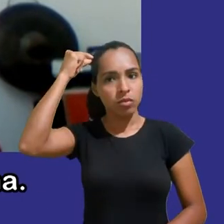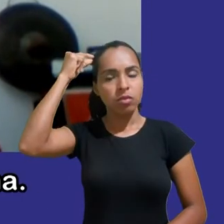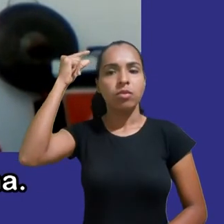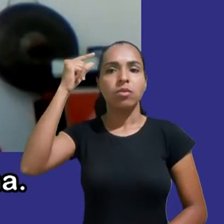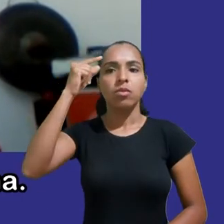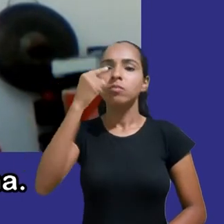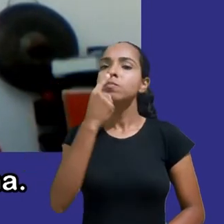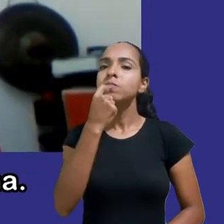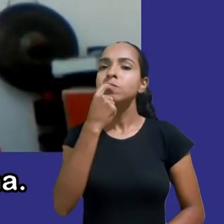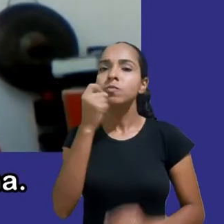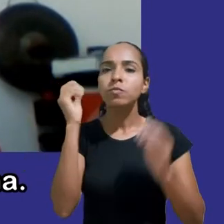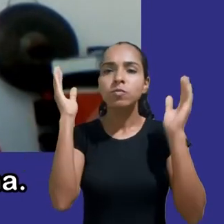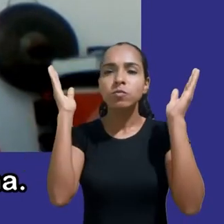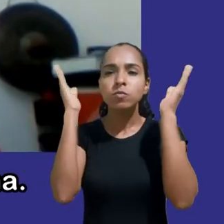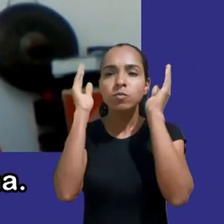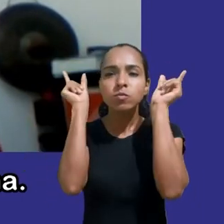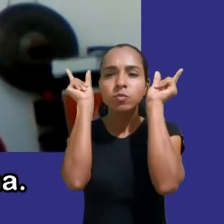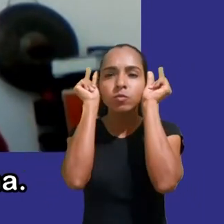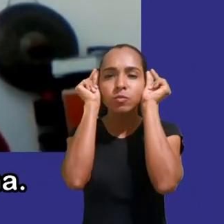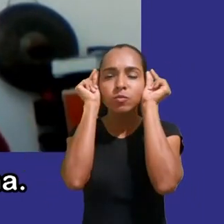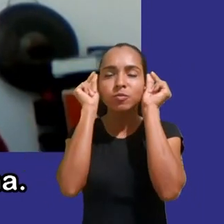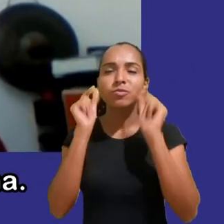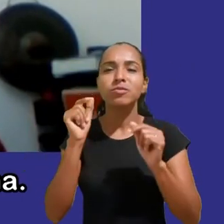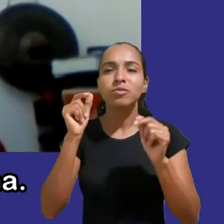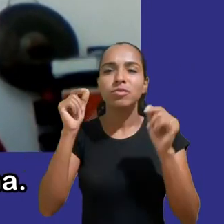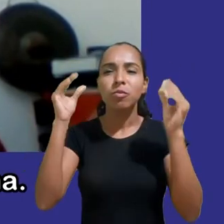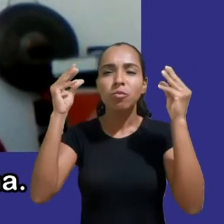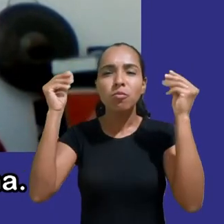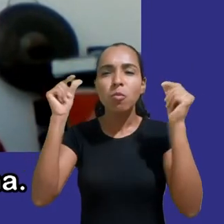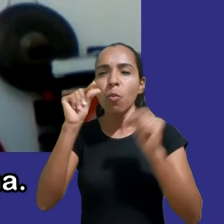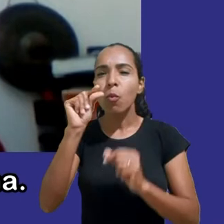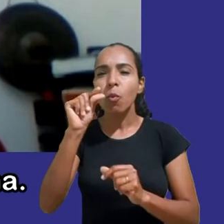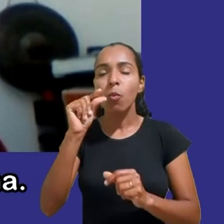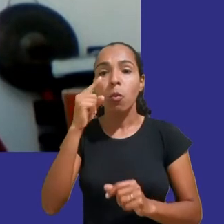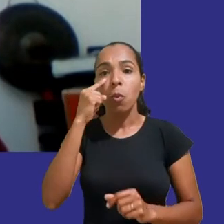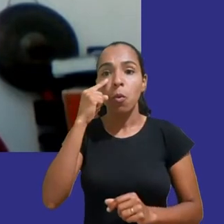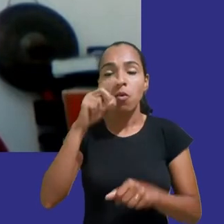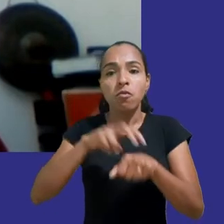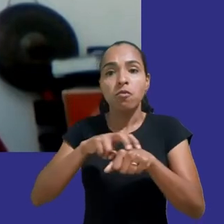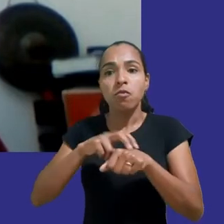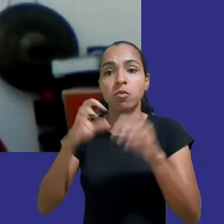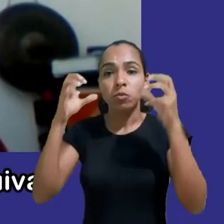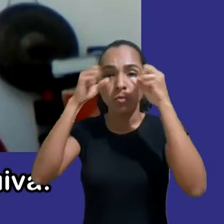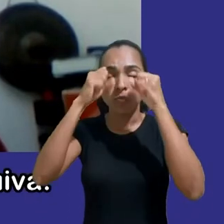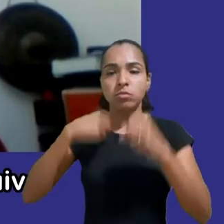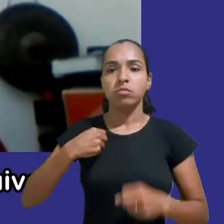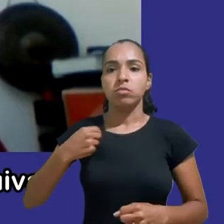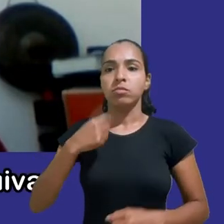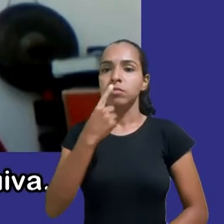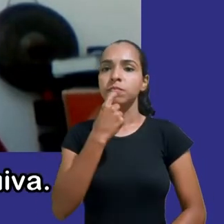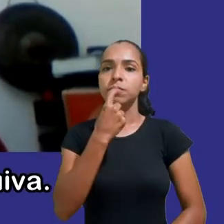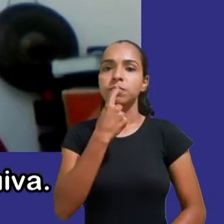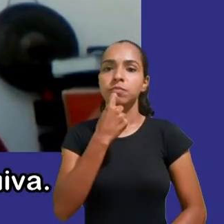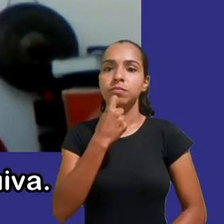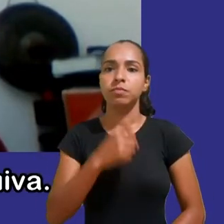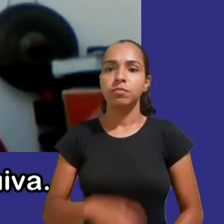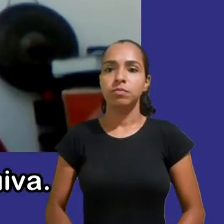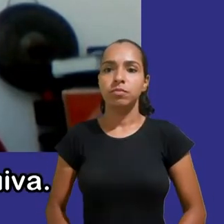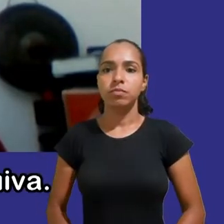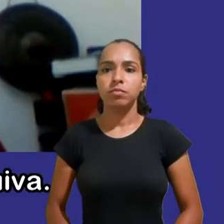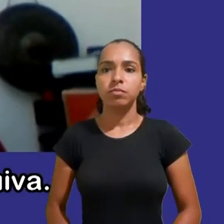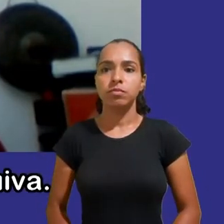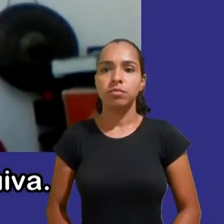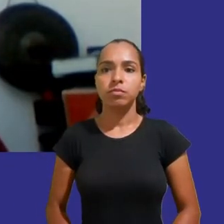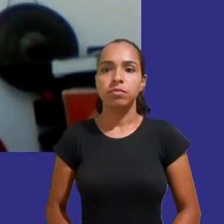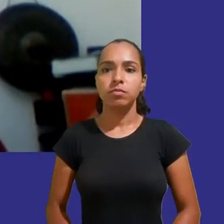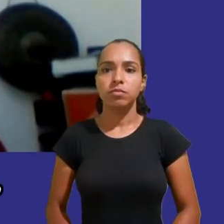my eyes are greenish brown I'm wearing a red top and have a also have a large